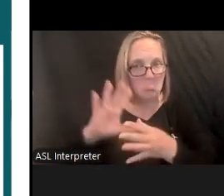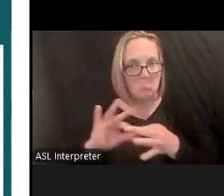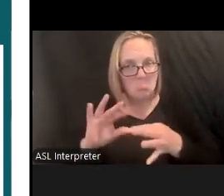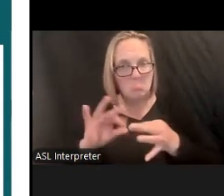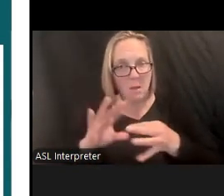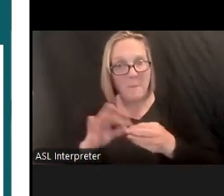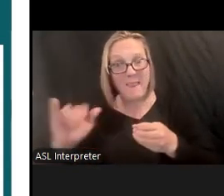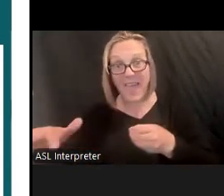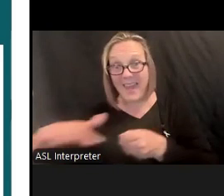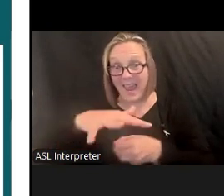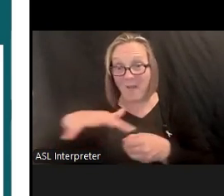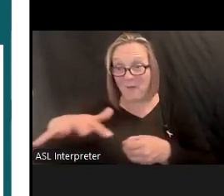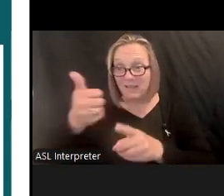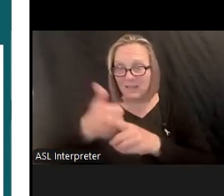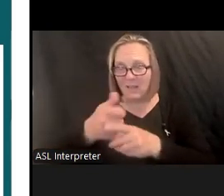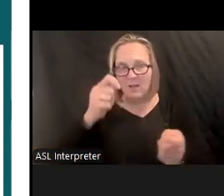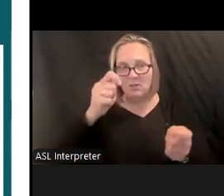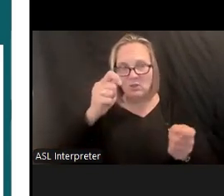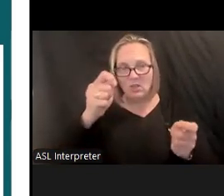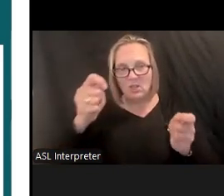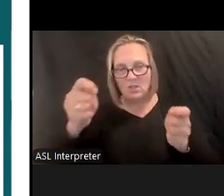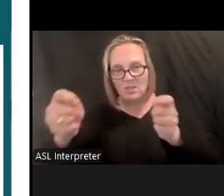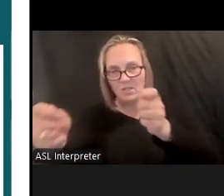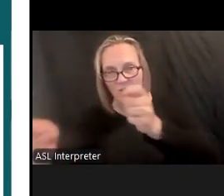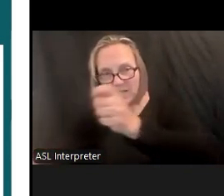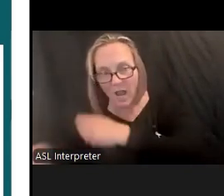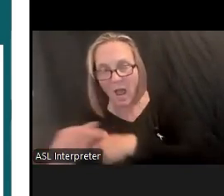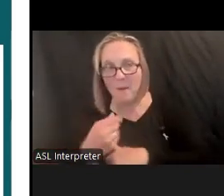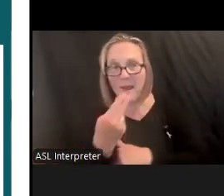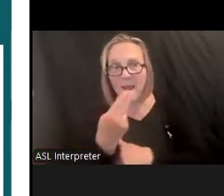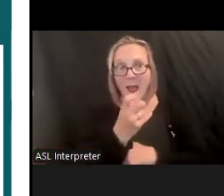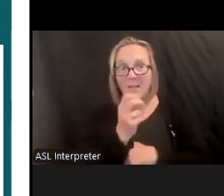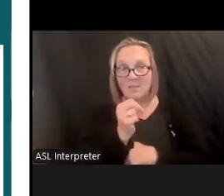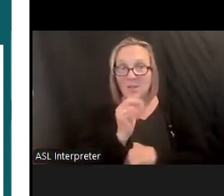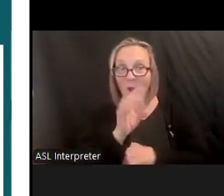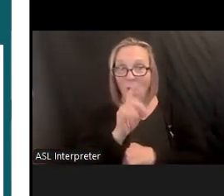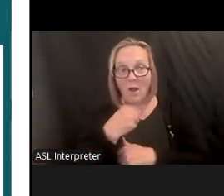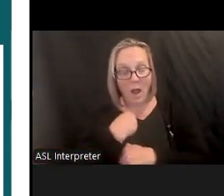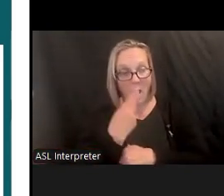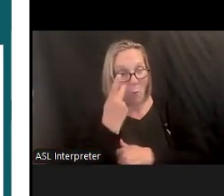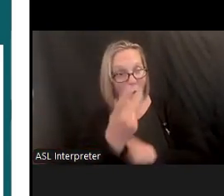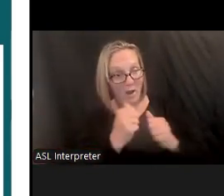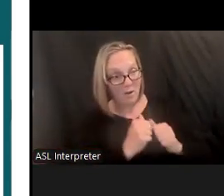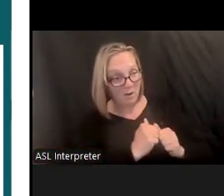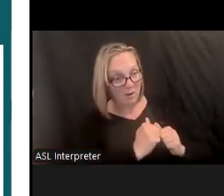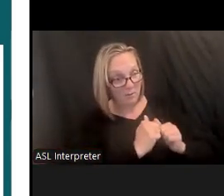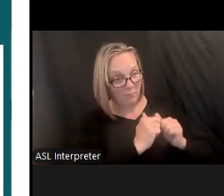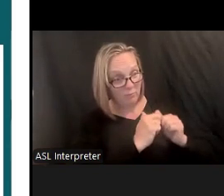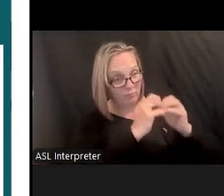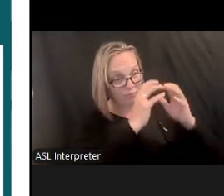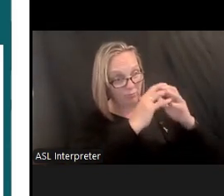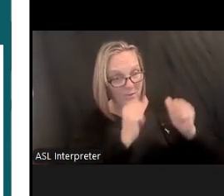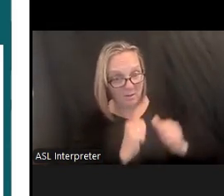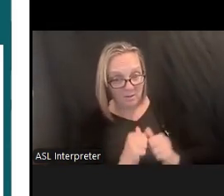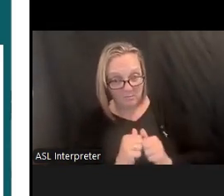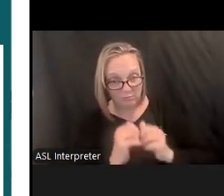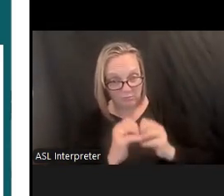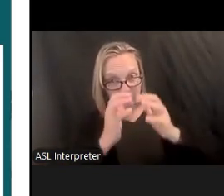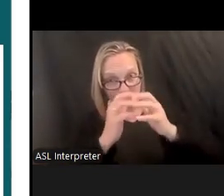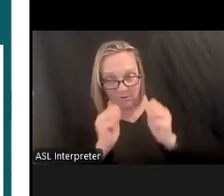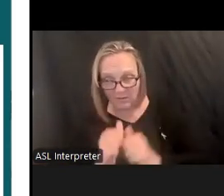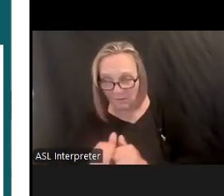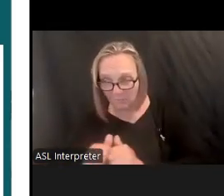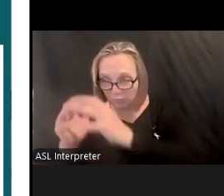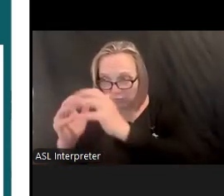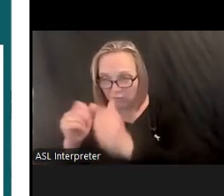change a lot over the years. I've watched Hudson Yards come out of the ground, and I've watched most of those buildings sit empty. I